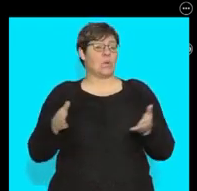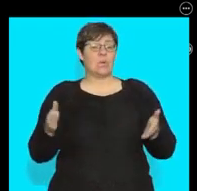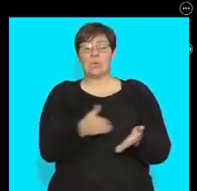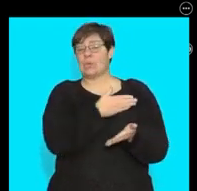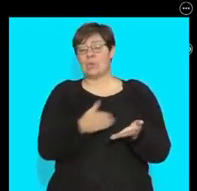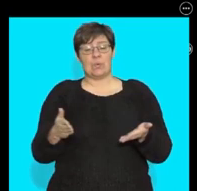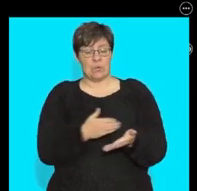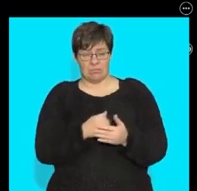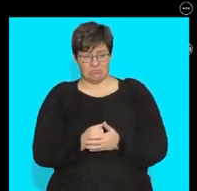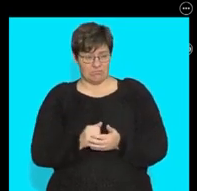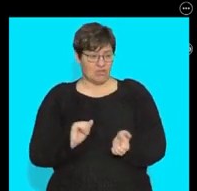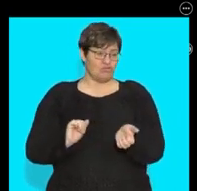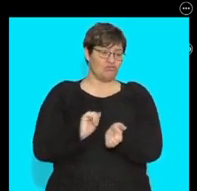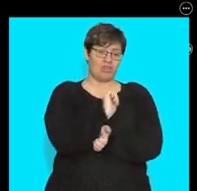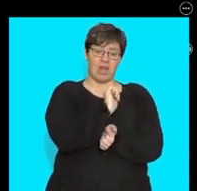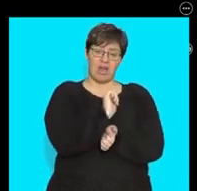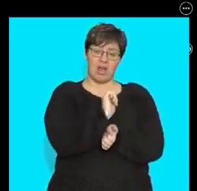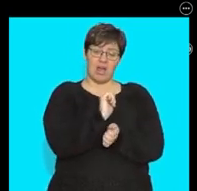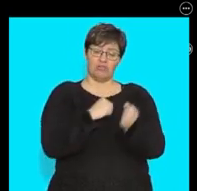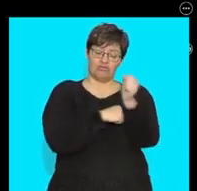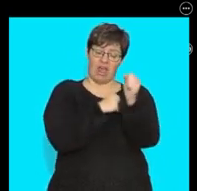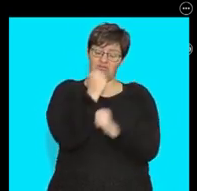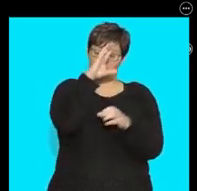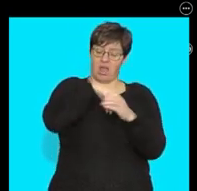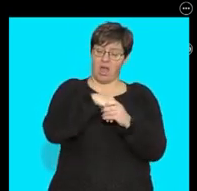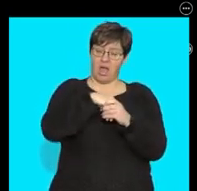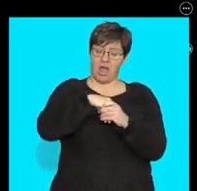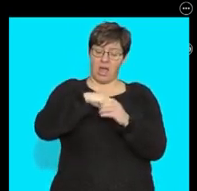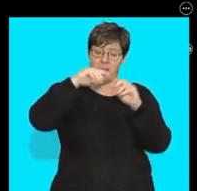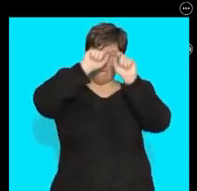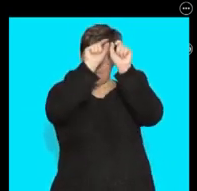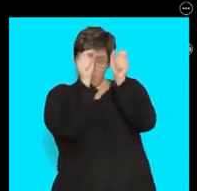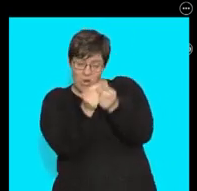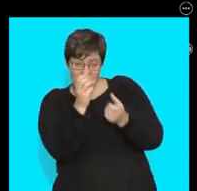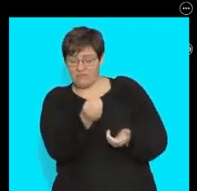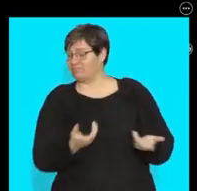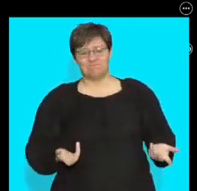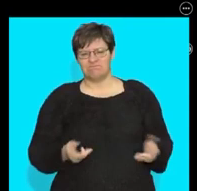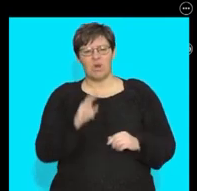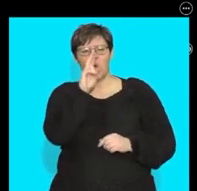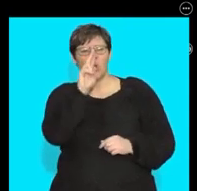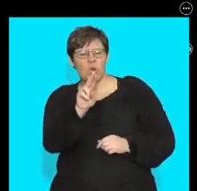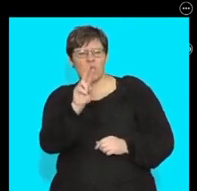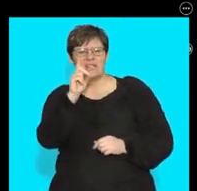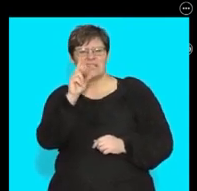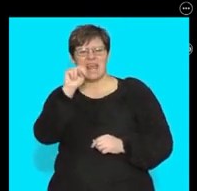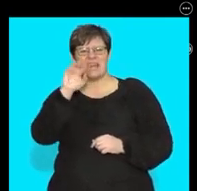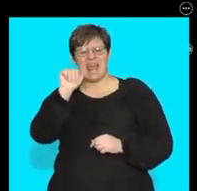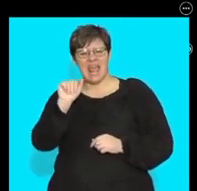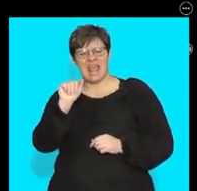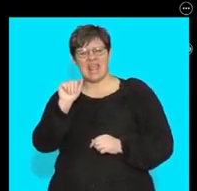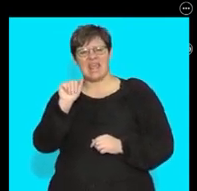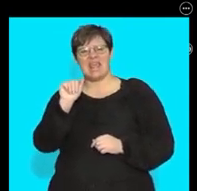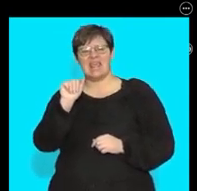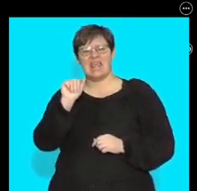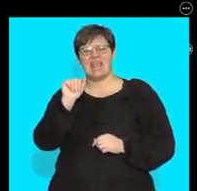a membrane-bound structure. And you're going to, when you look at DNA synthesis, how the